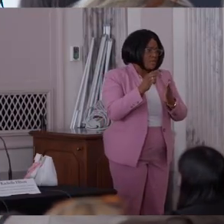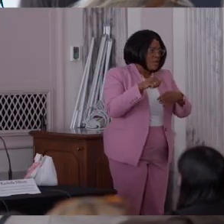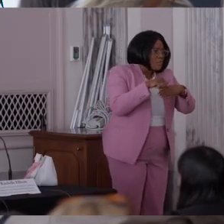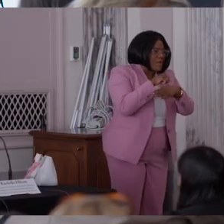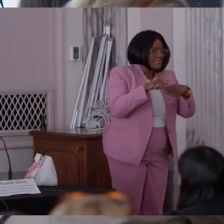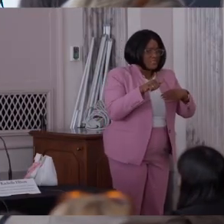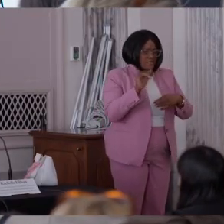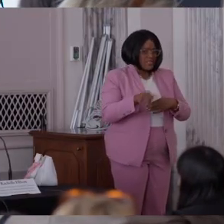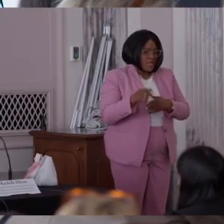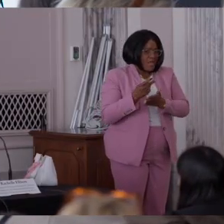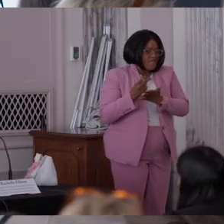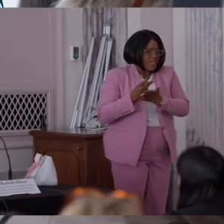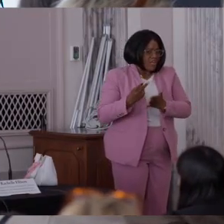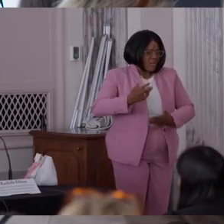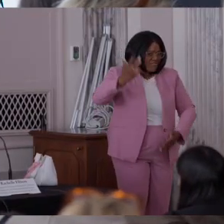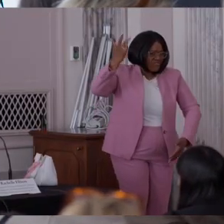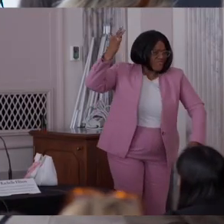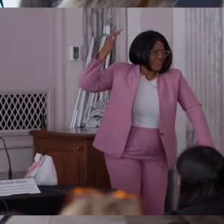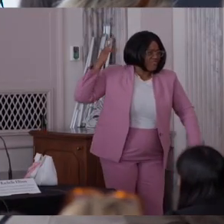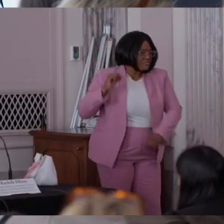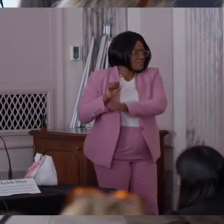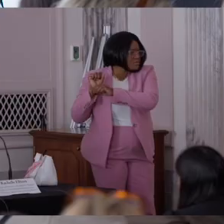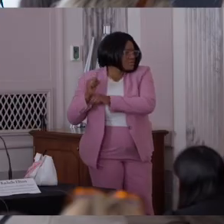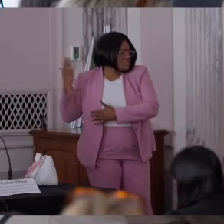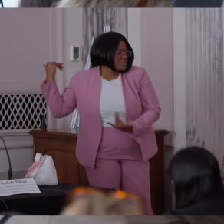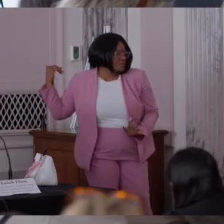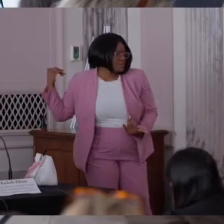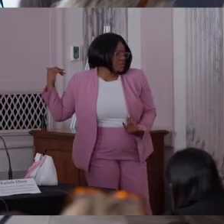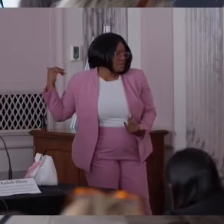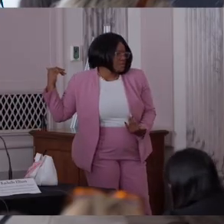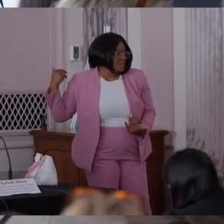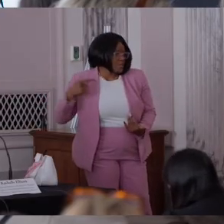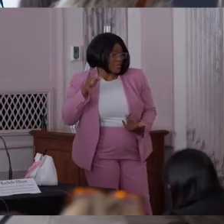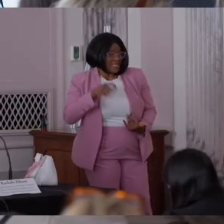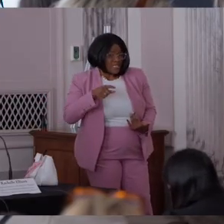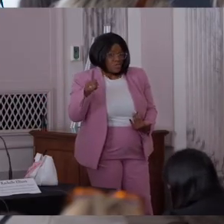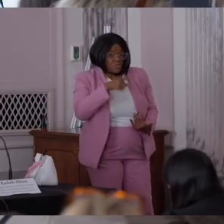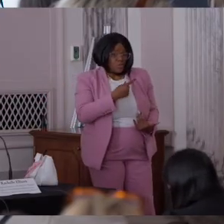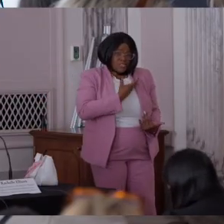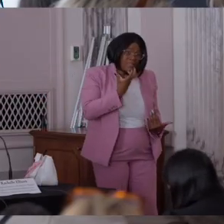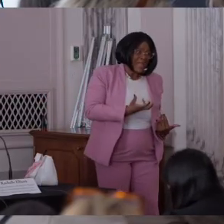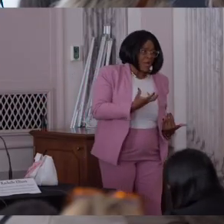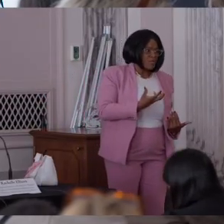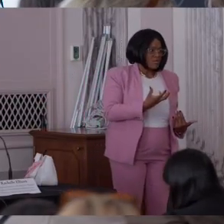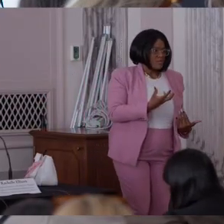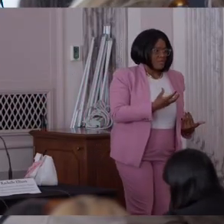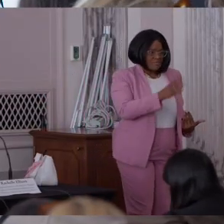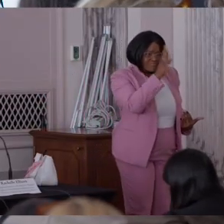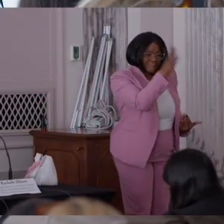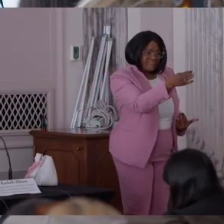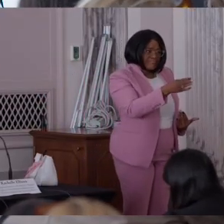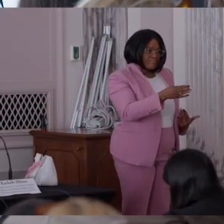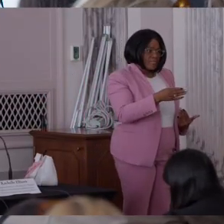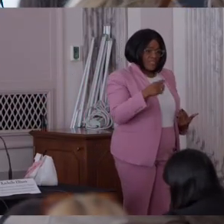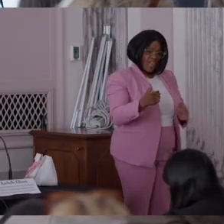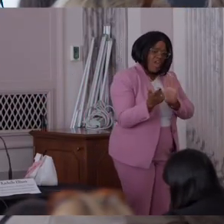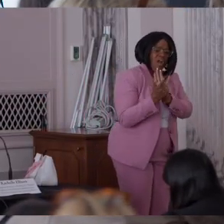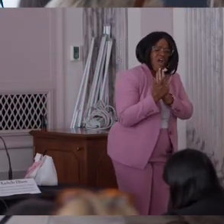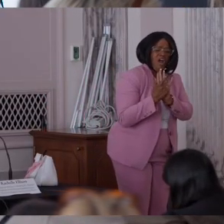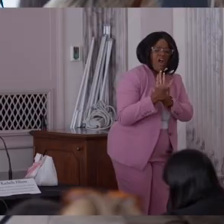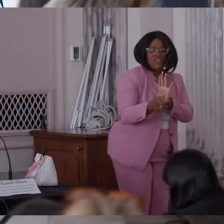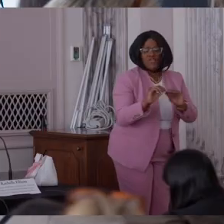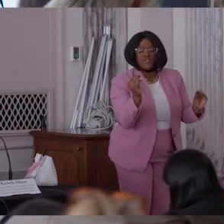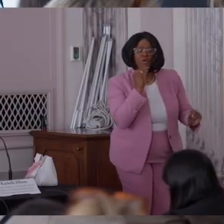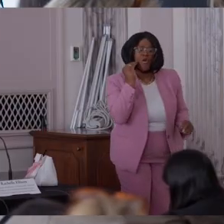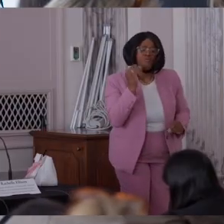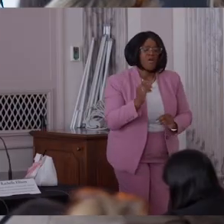the failure of Reconstruction. We need people to speak out when people are being criminalized simply because they're homeless